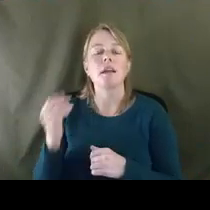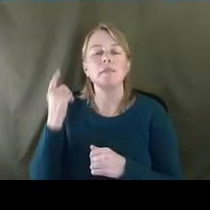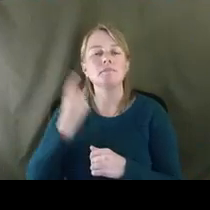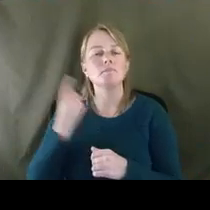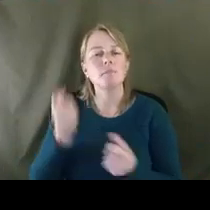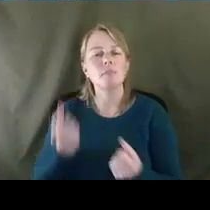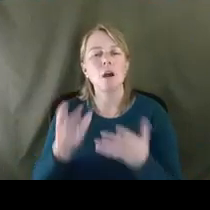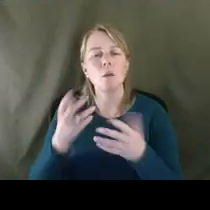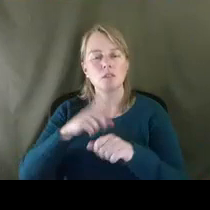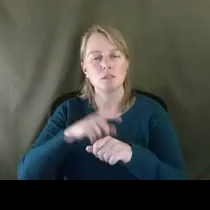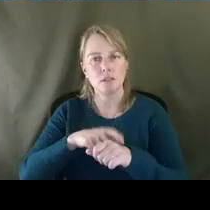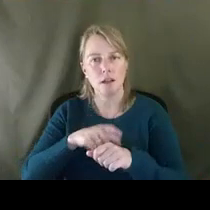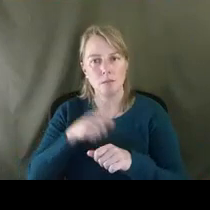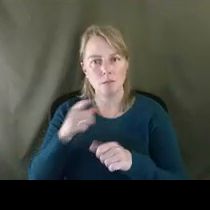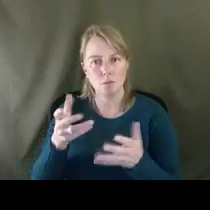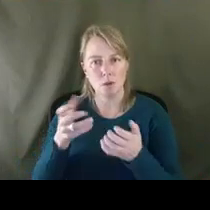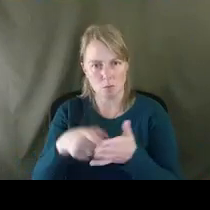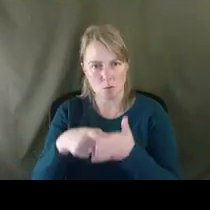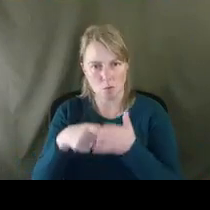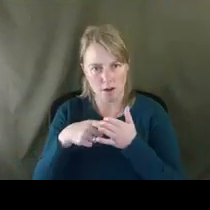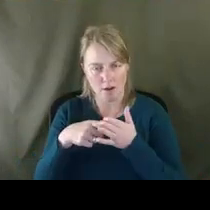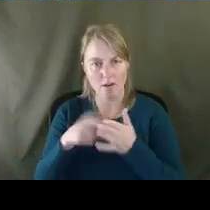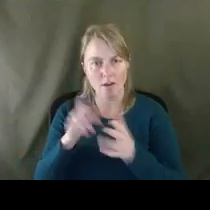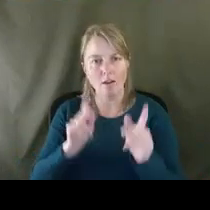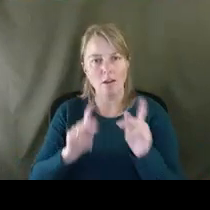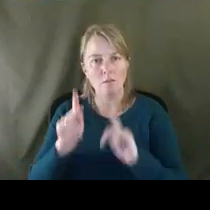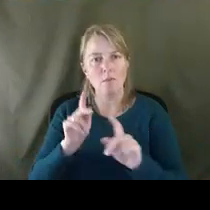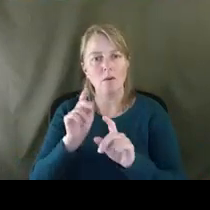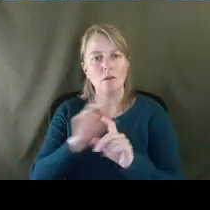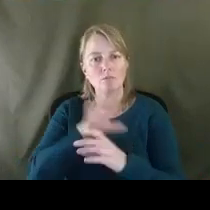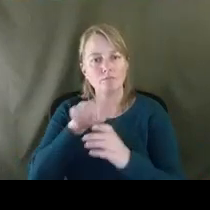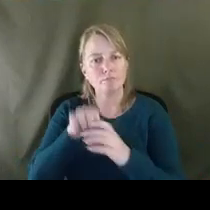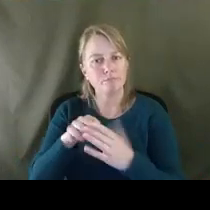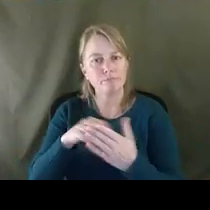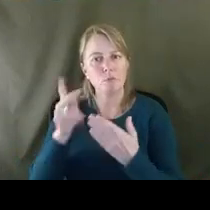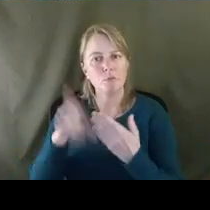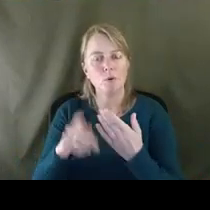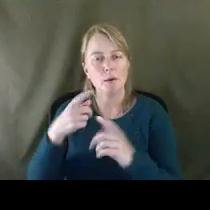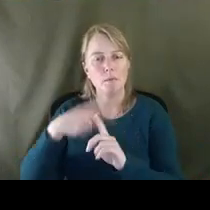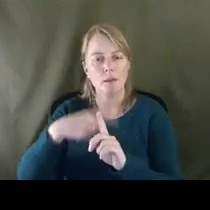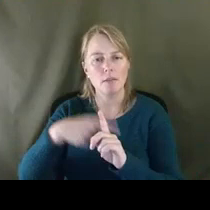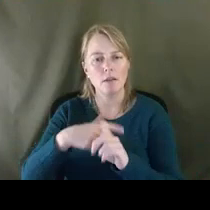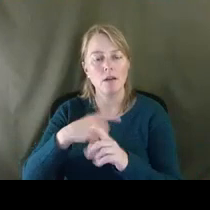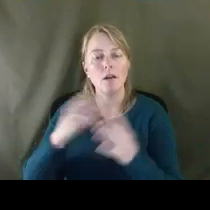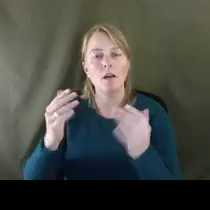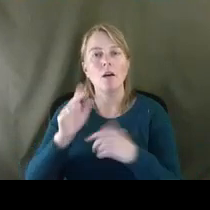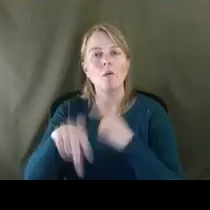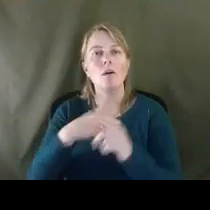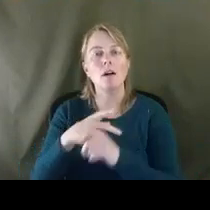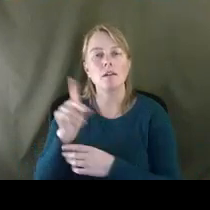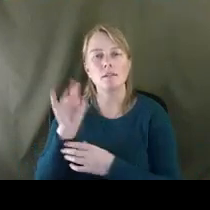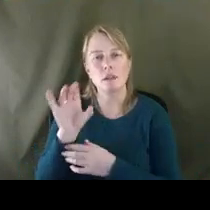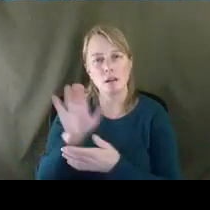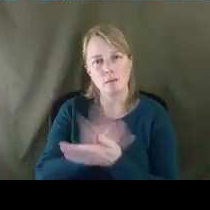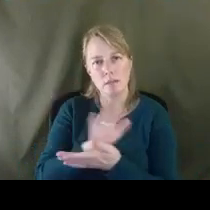much time do you want to require that they spend working on the program each month? What kind of documentation will you need to collect to